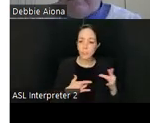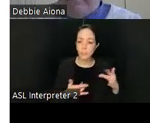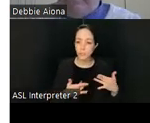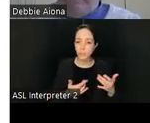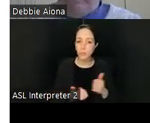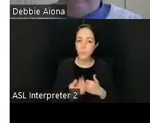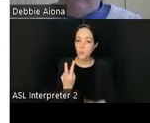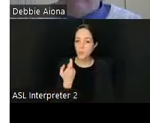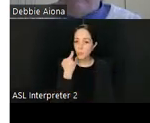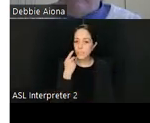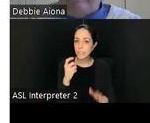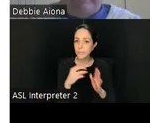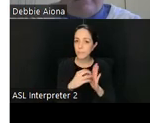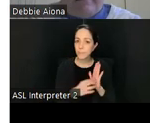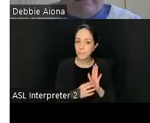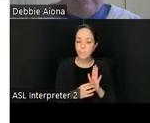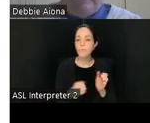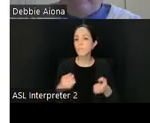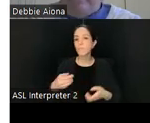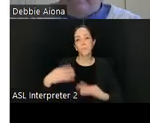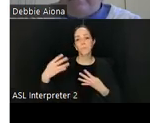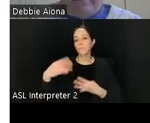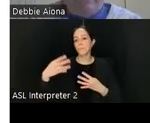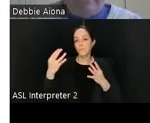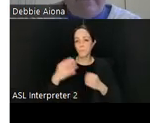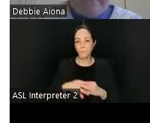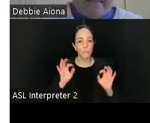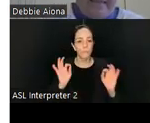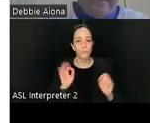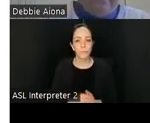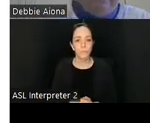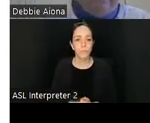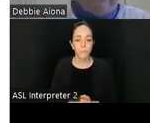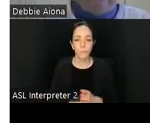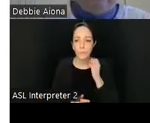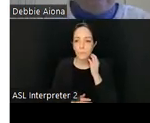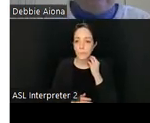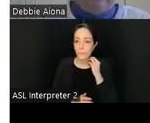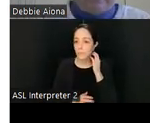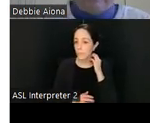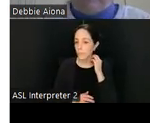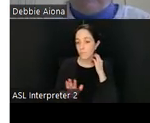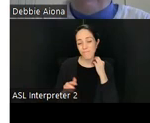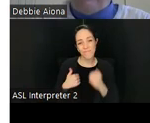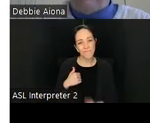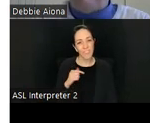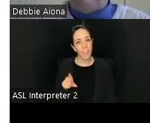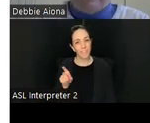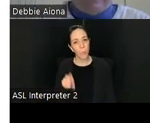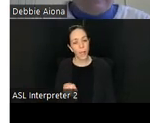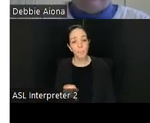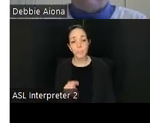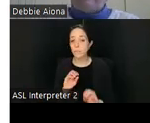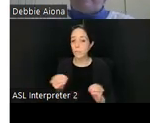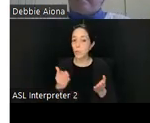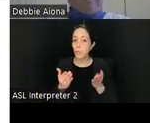paragraphs? Nope. I think we can keep rolling until. Good. Yeah. Okay. So no proposed, I have to ask the question. No proposed